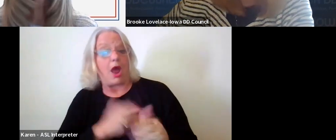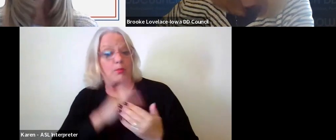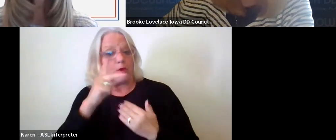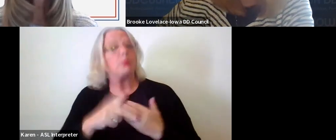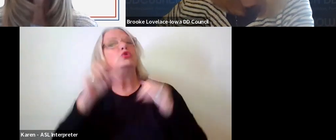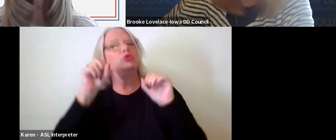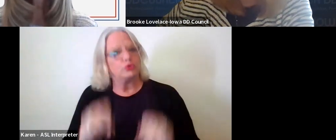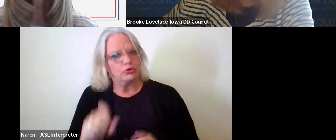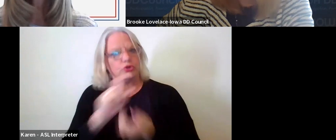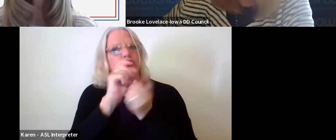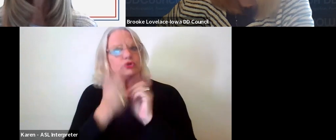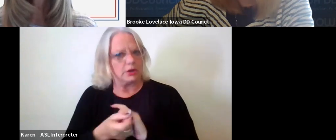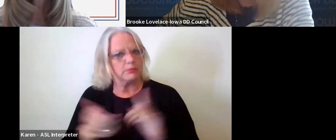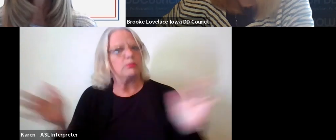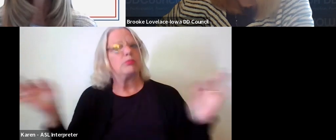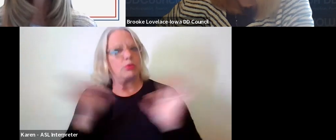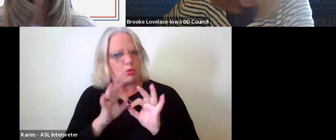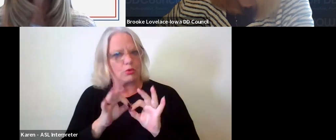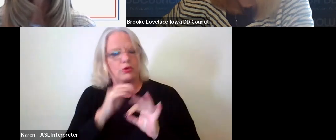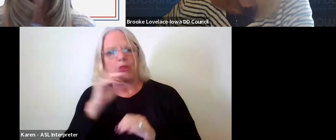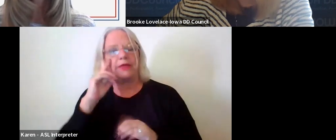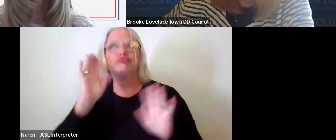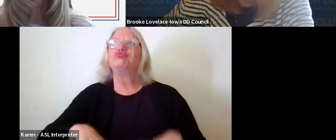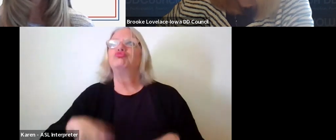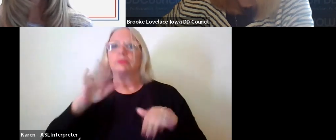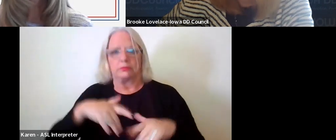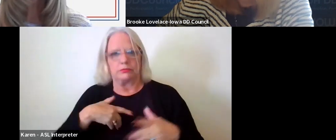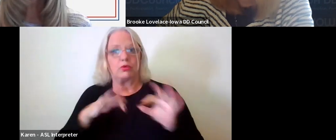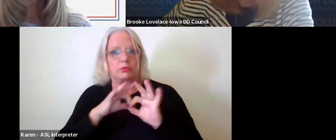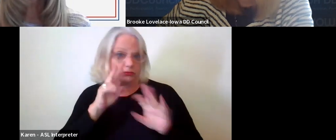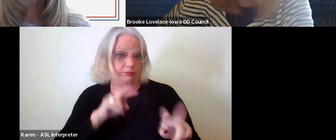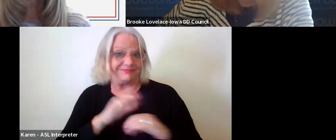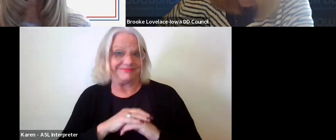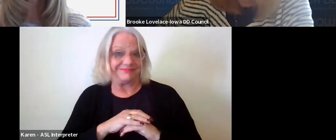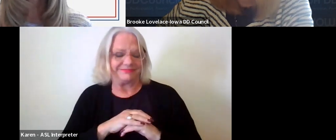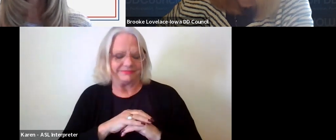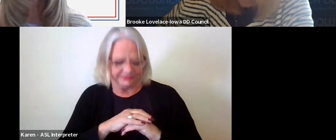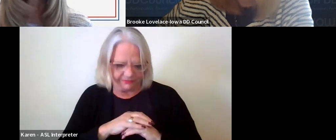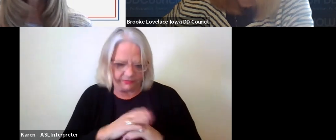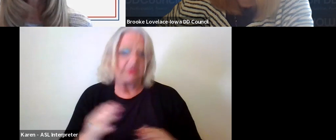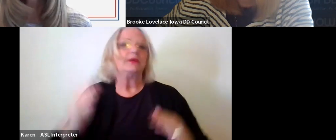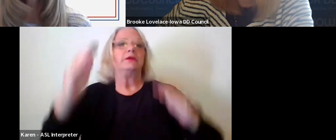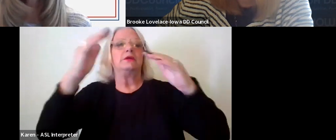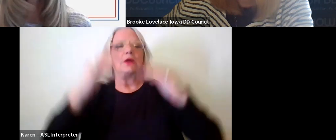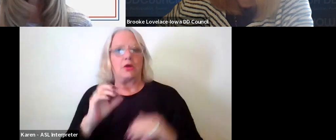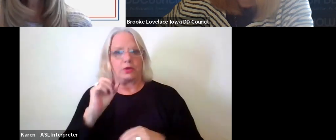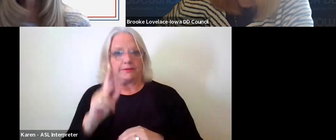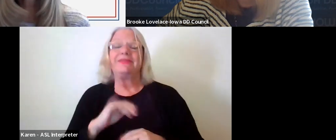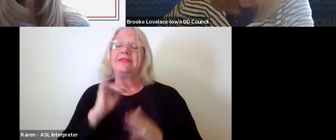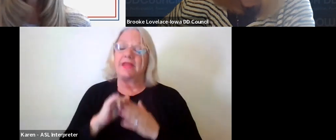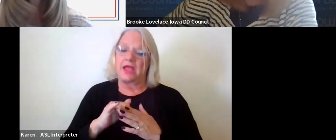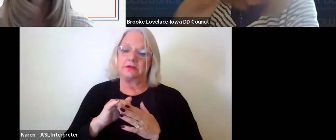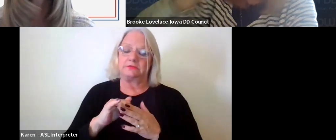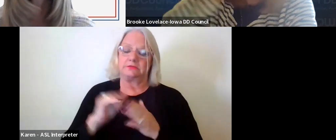All right, I'm going to spend a little bit of time talking about investments. This money, this is an investment account or a